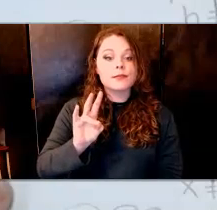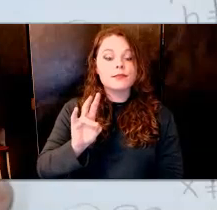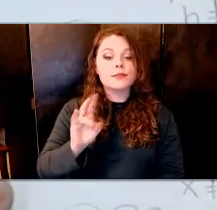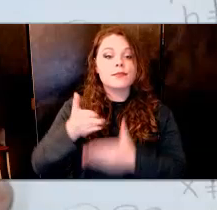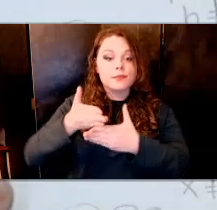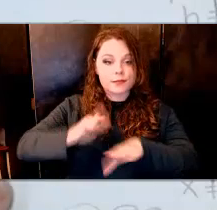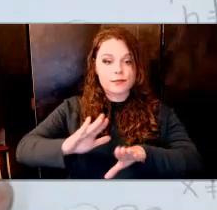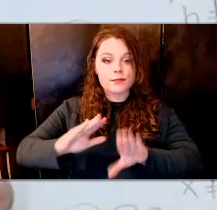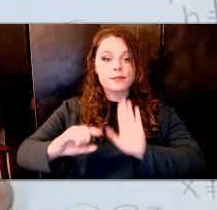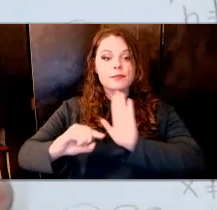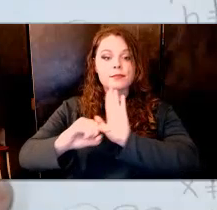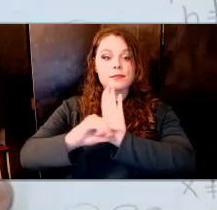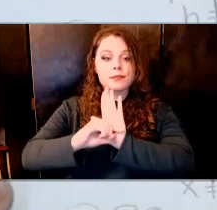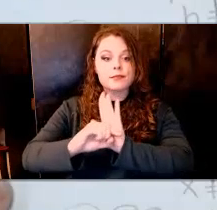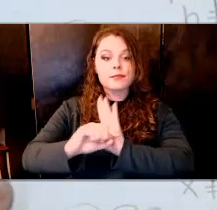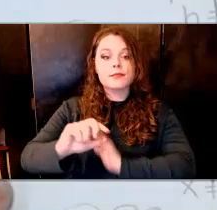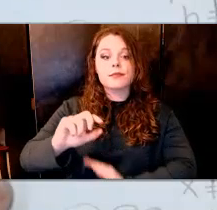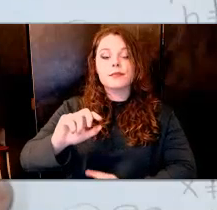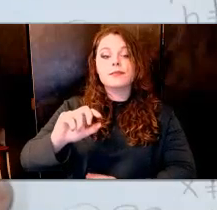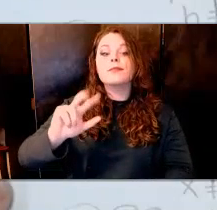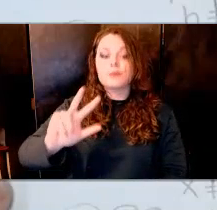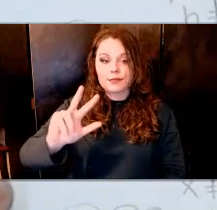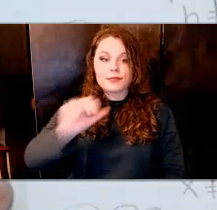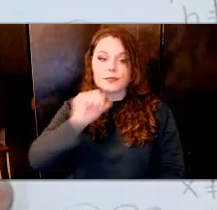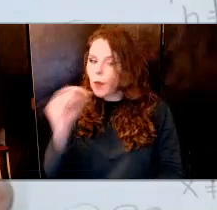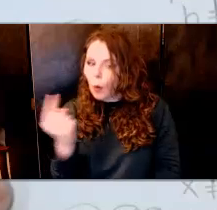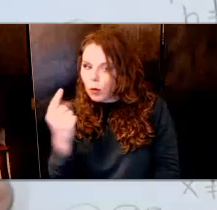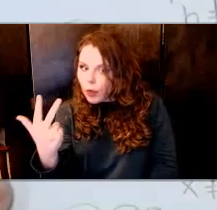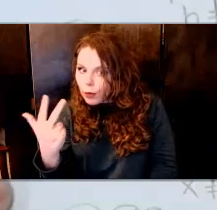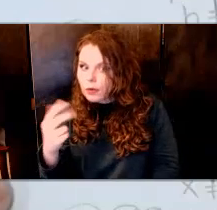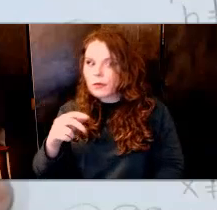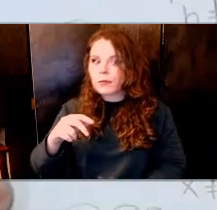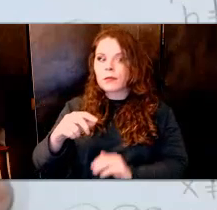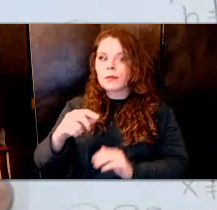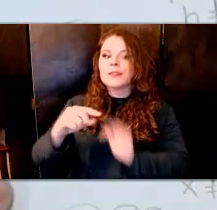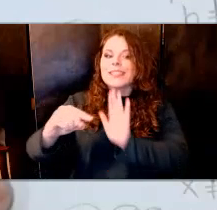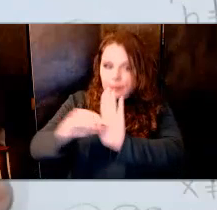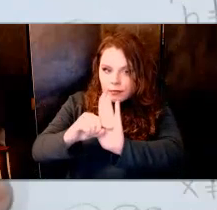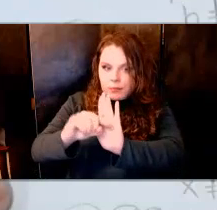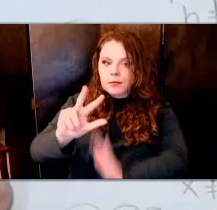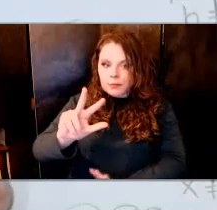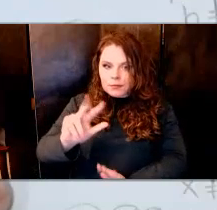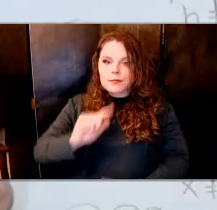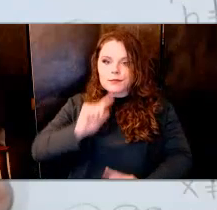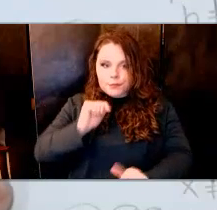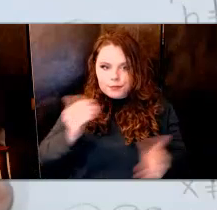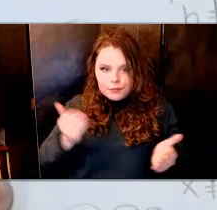And I'm going to divide that not by just 3, but negative 3 to give me 6.9 as my answer.